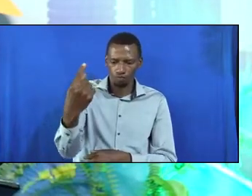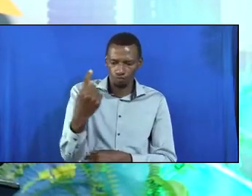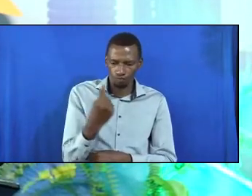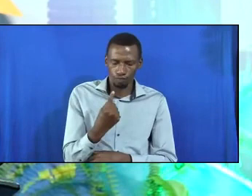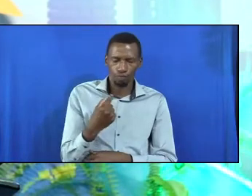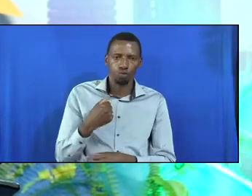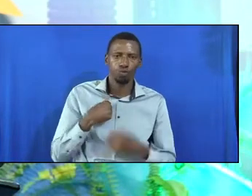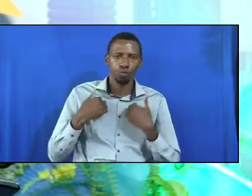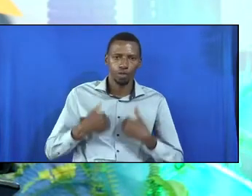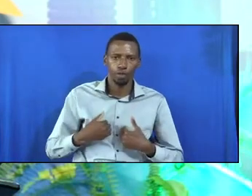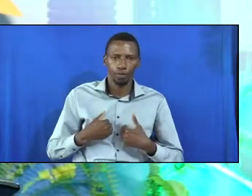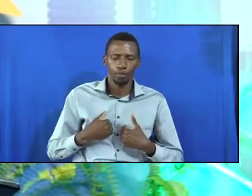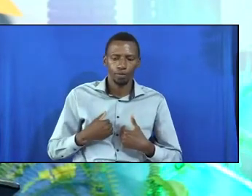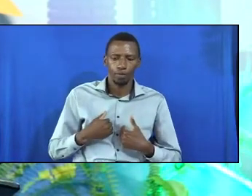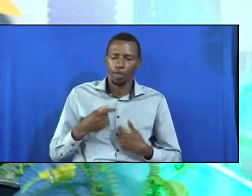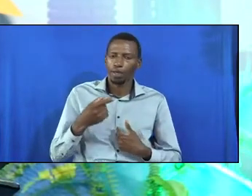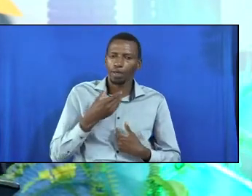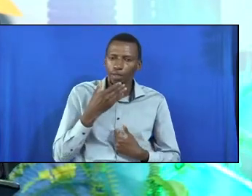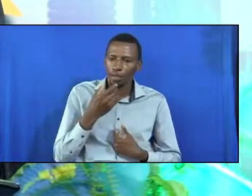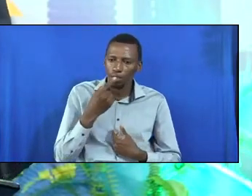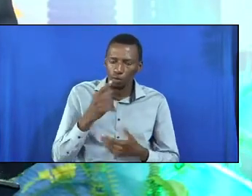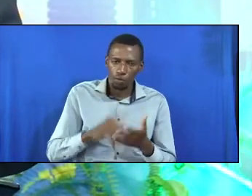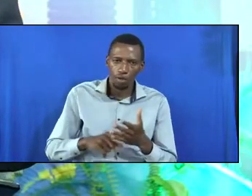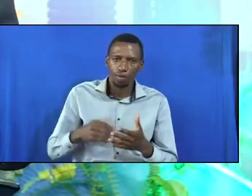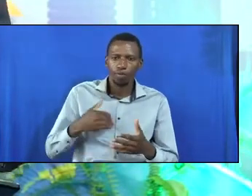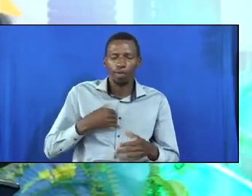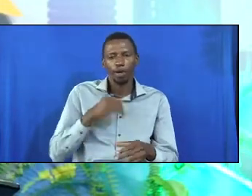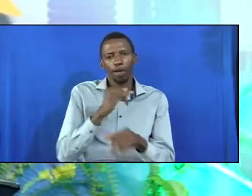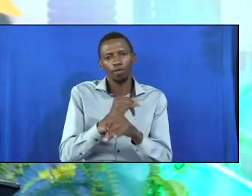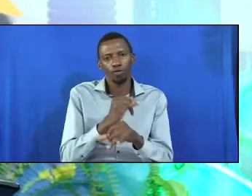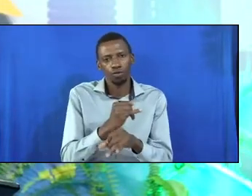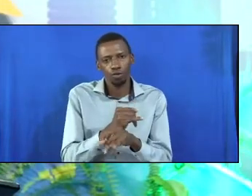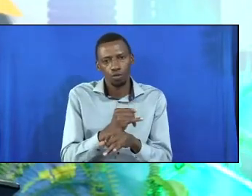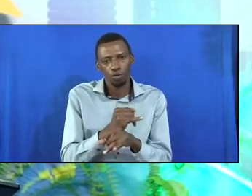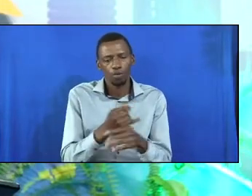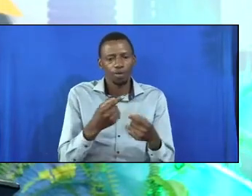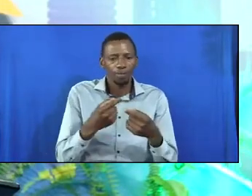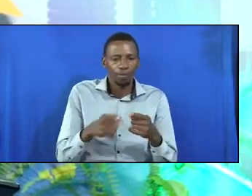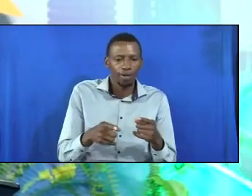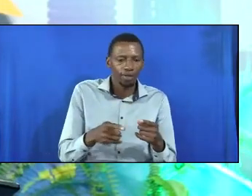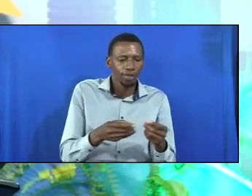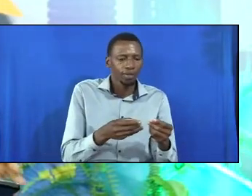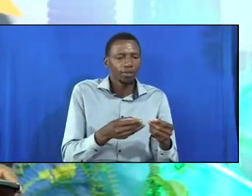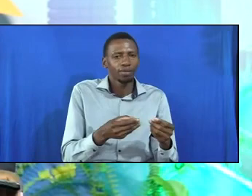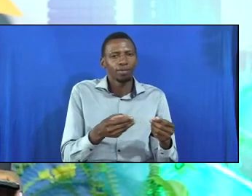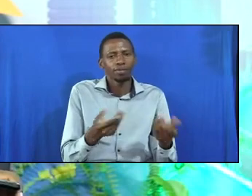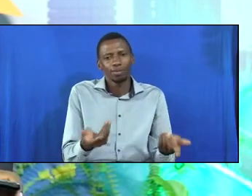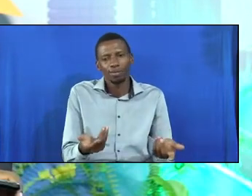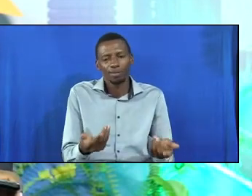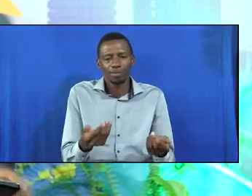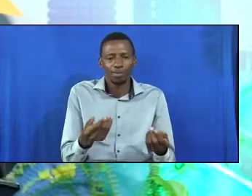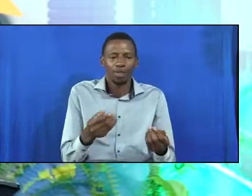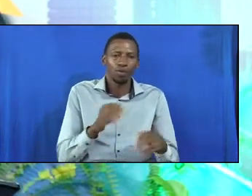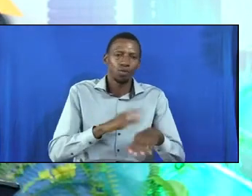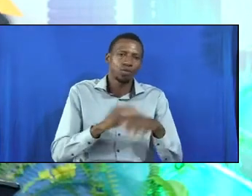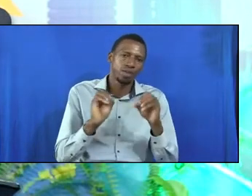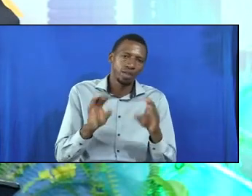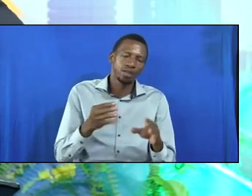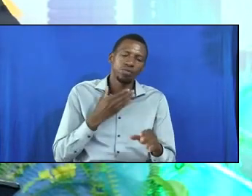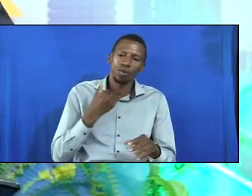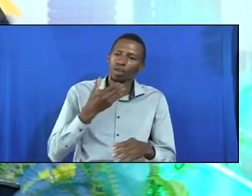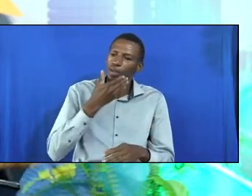and he said he had a job, but his ends were not really meeting. He wanted a better job. So